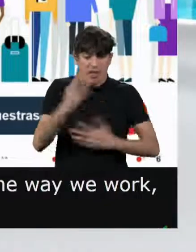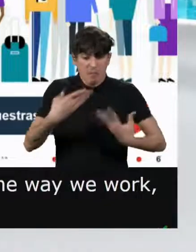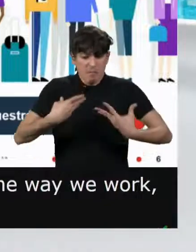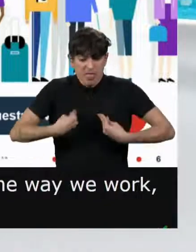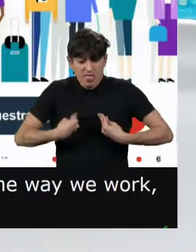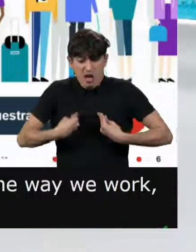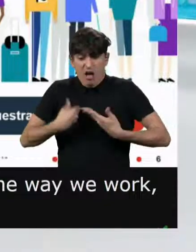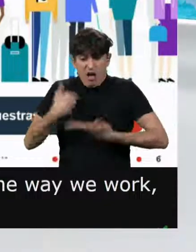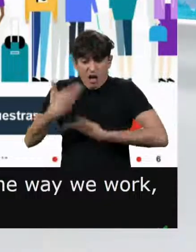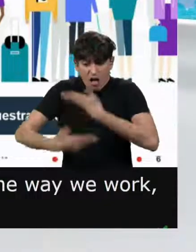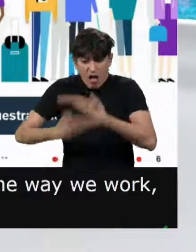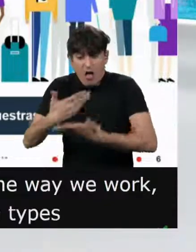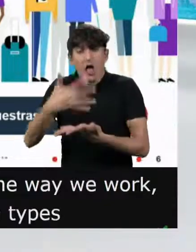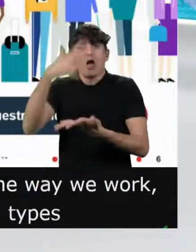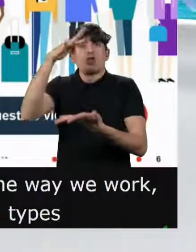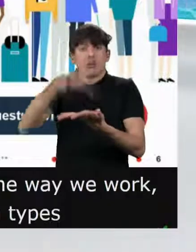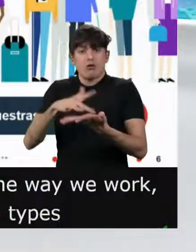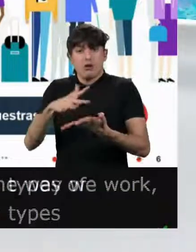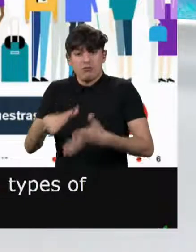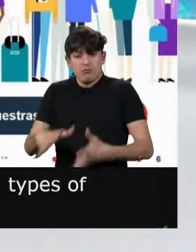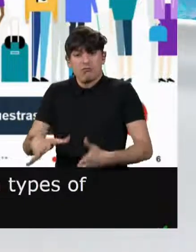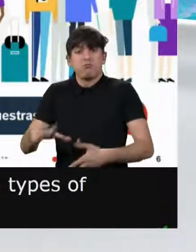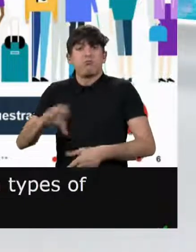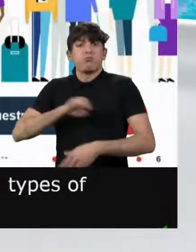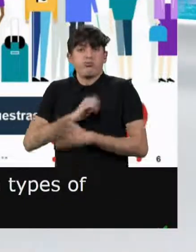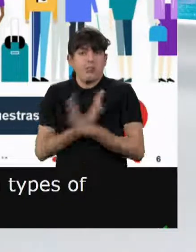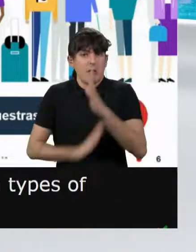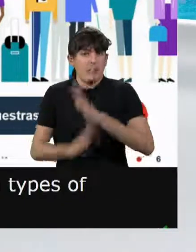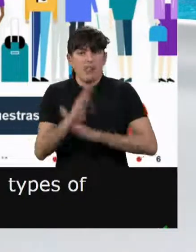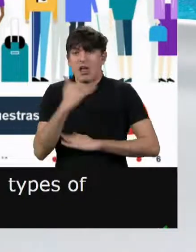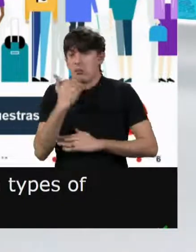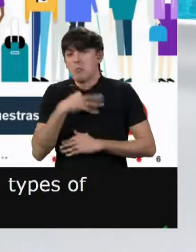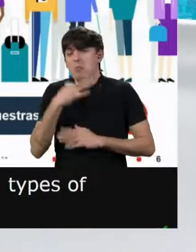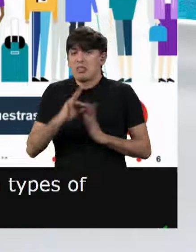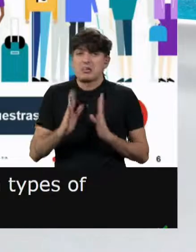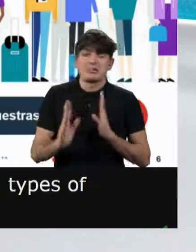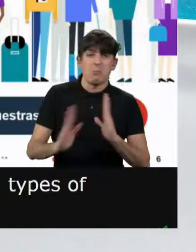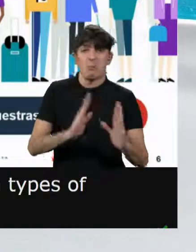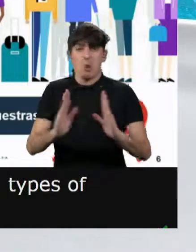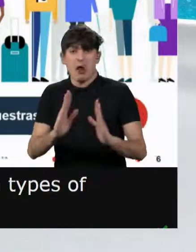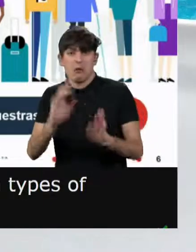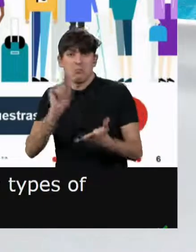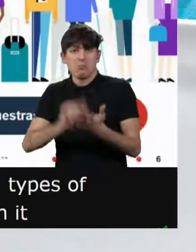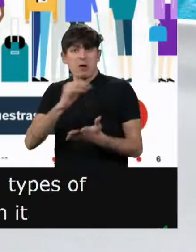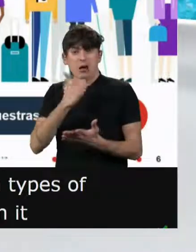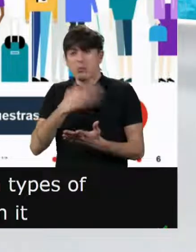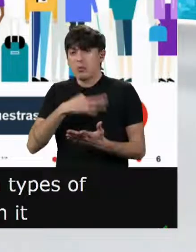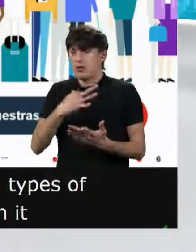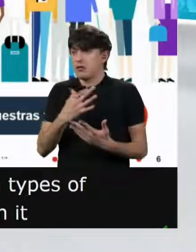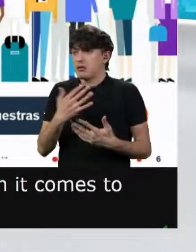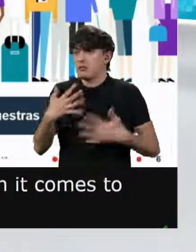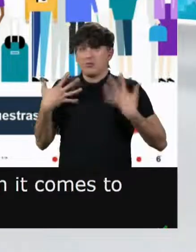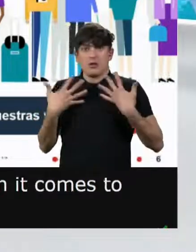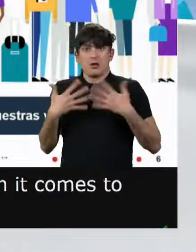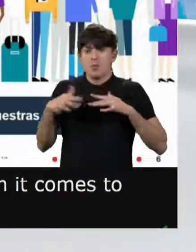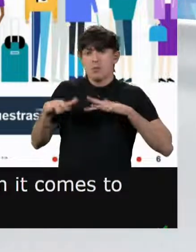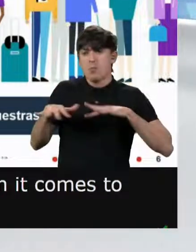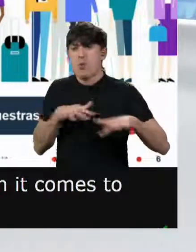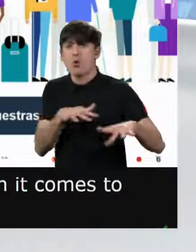at certain points in our lives. When it comes to mobility, it could be temporary. Maybe you have